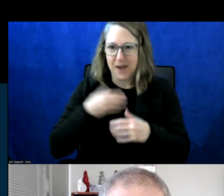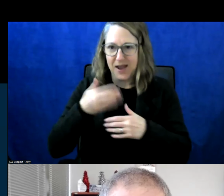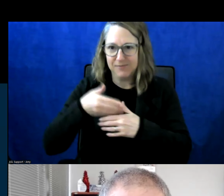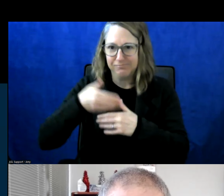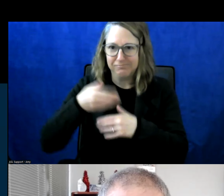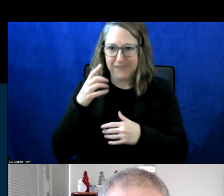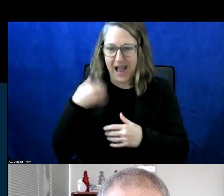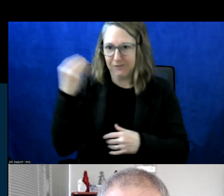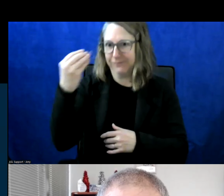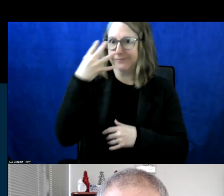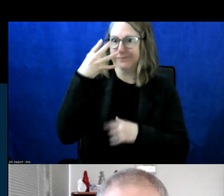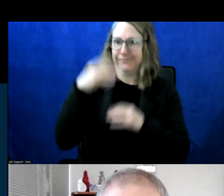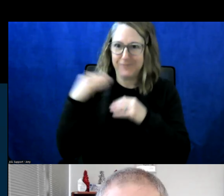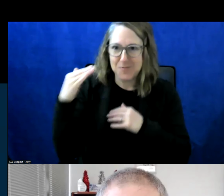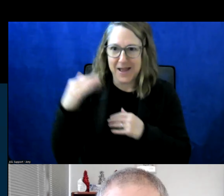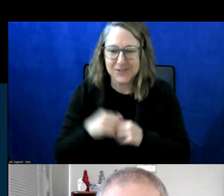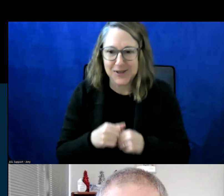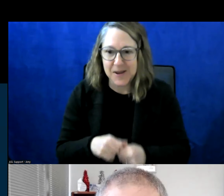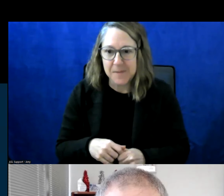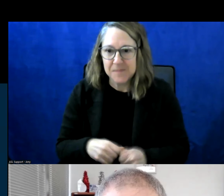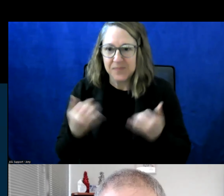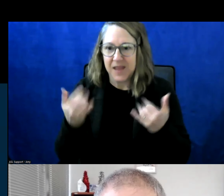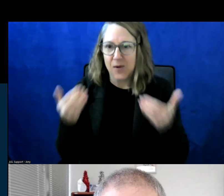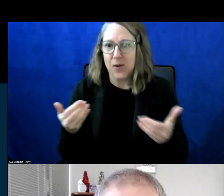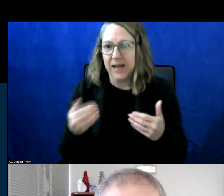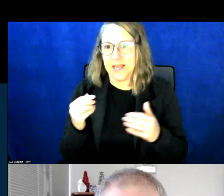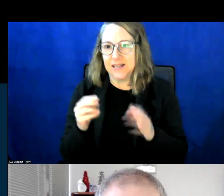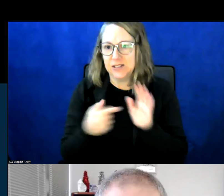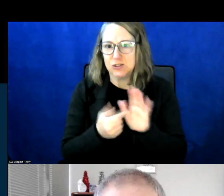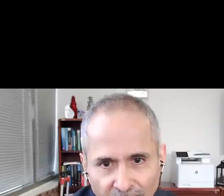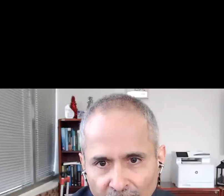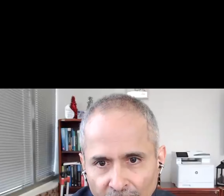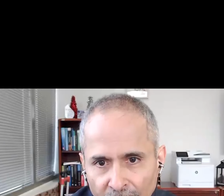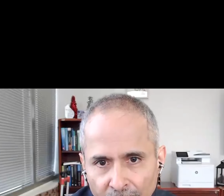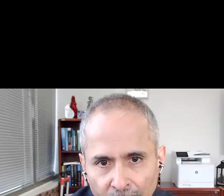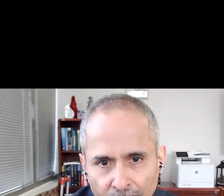it wasn't distracting. So let me go ahead. I'm going to put up my slides and then we'll get started.